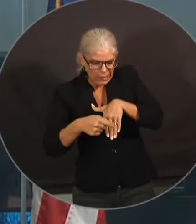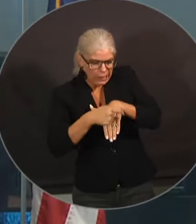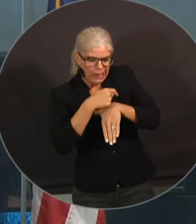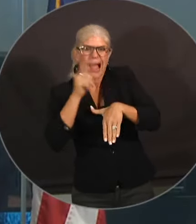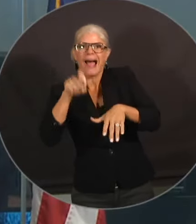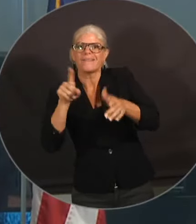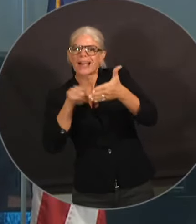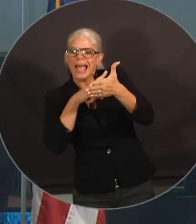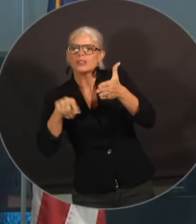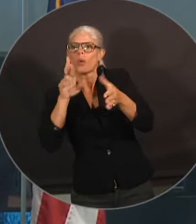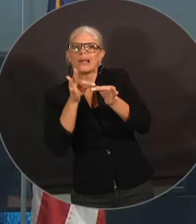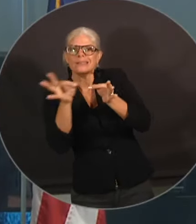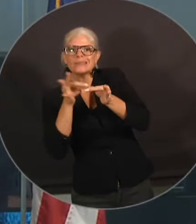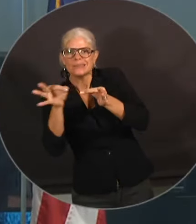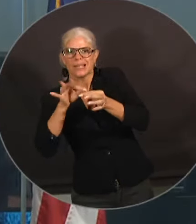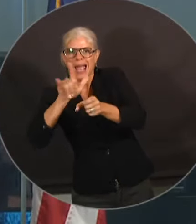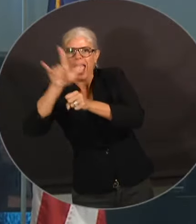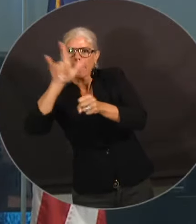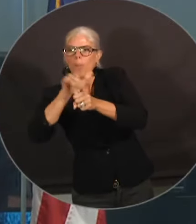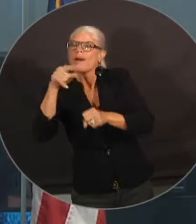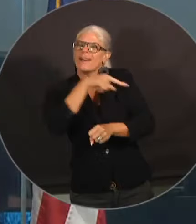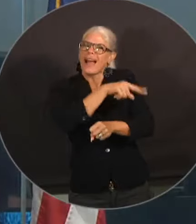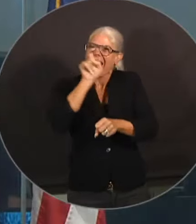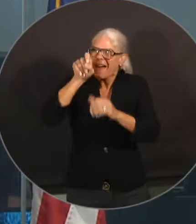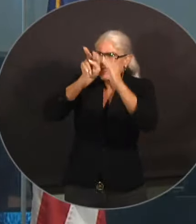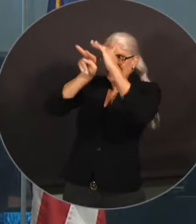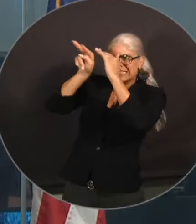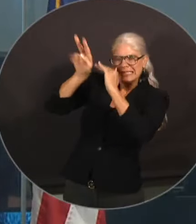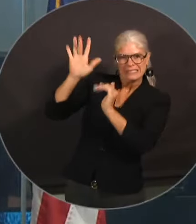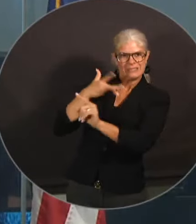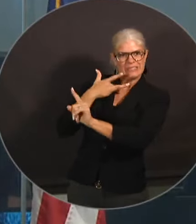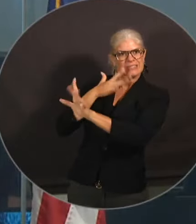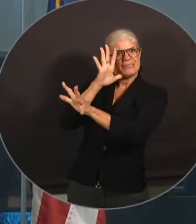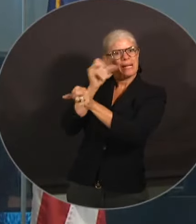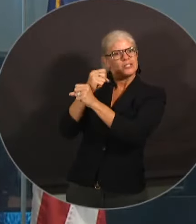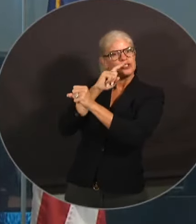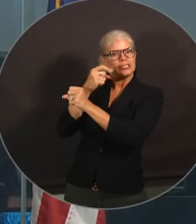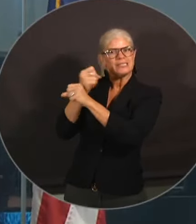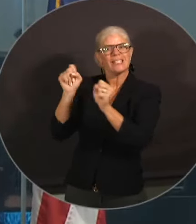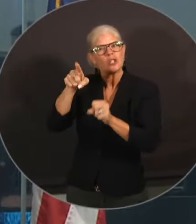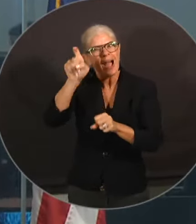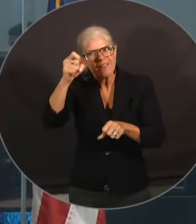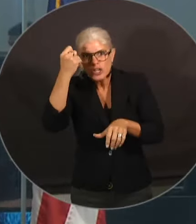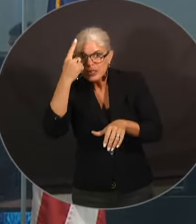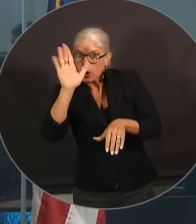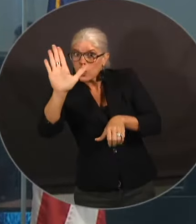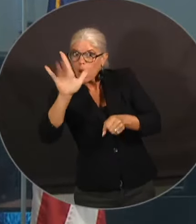absolutely something that is foreseeable and that you should take into account when you're making your